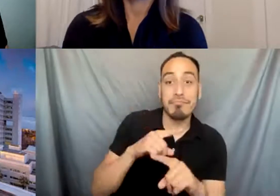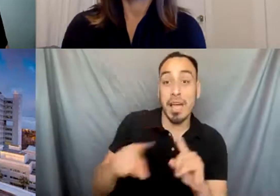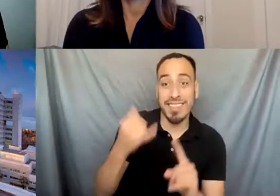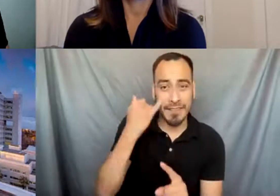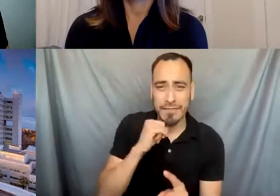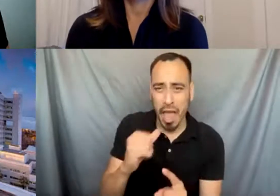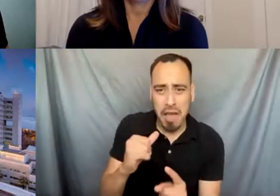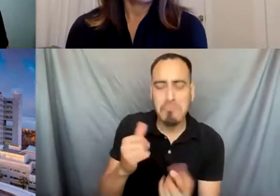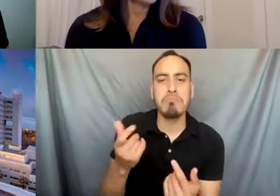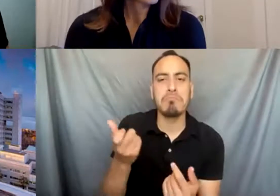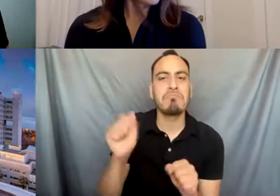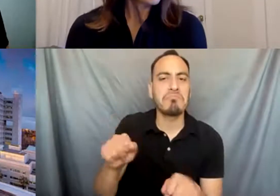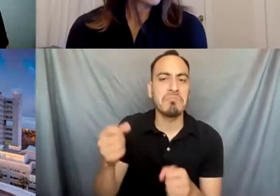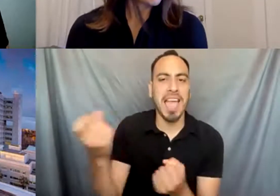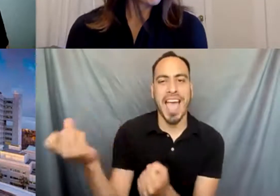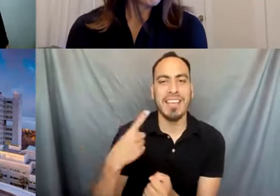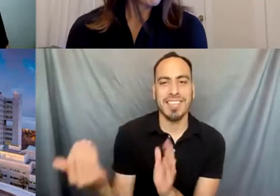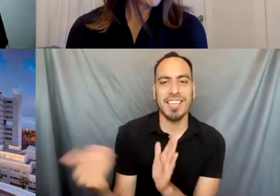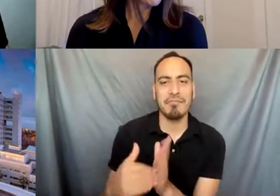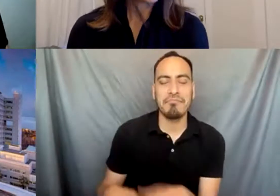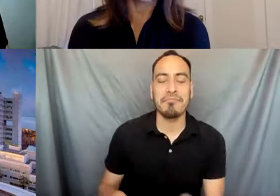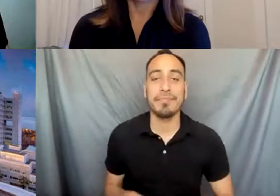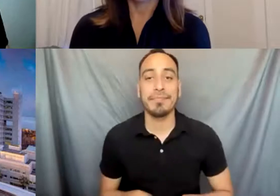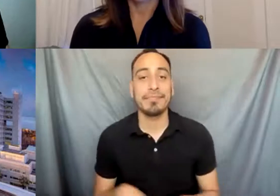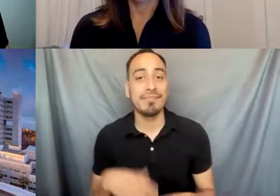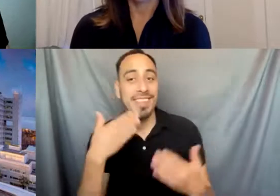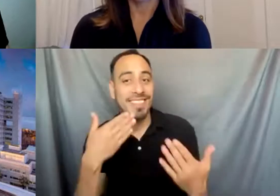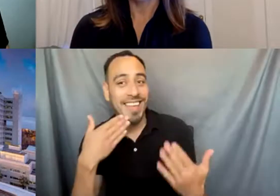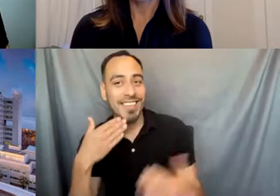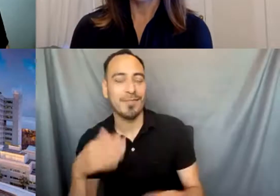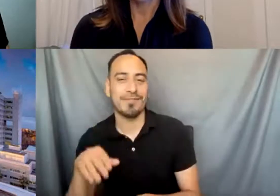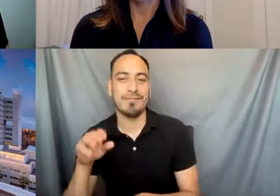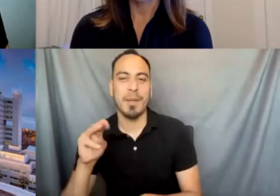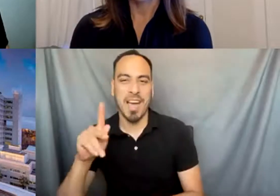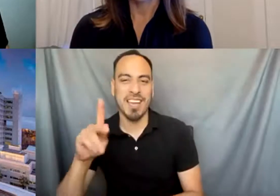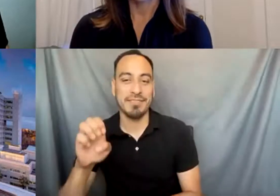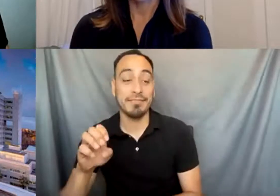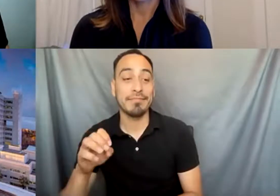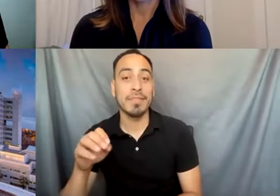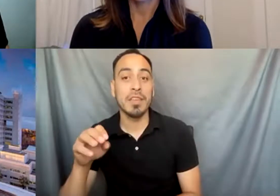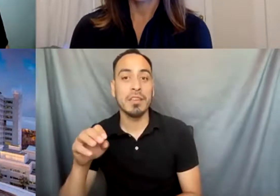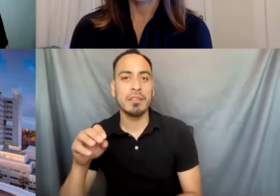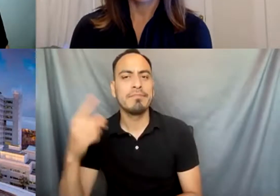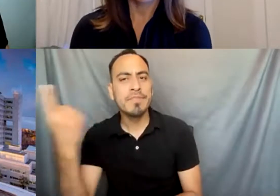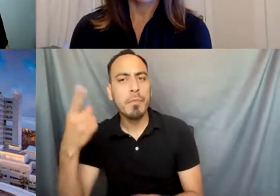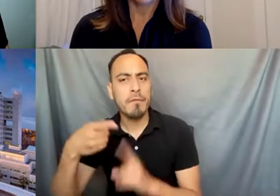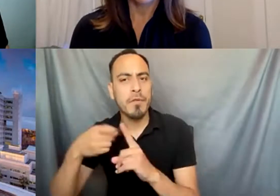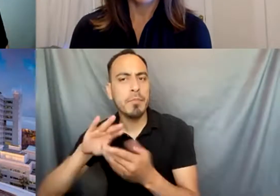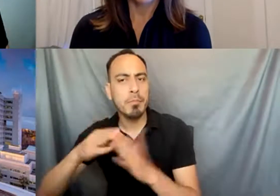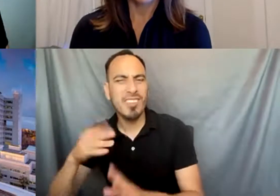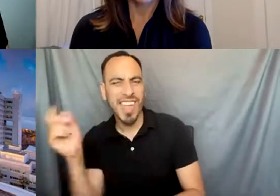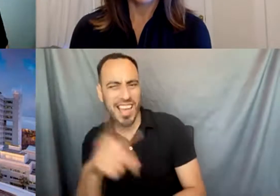Dr. Cohen. A question, another community member asked, do we have mega events in